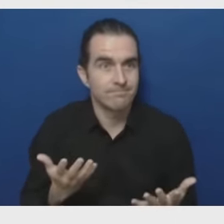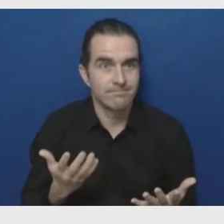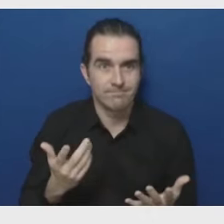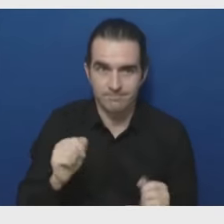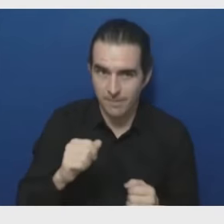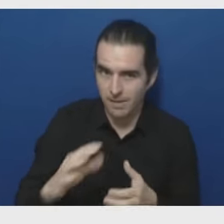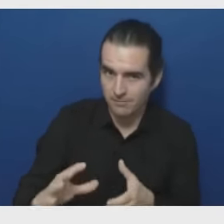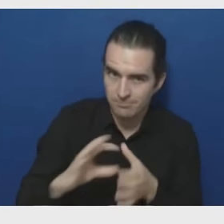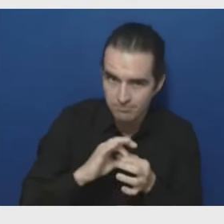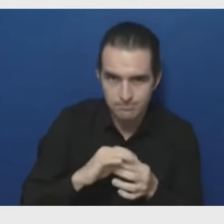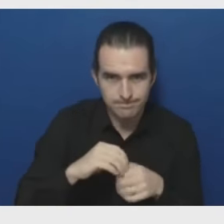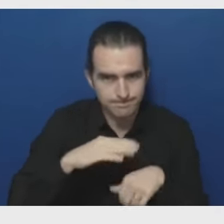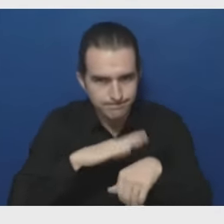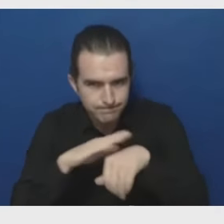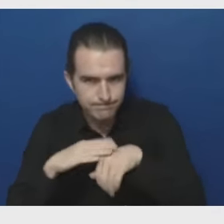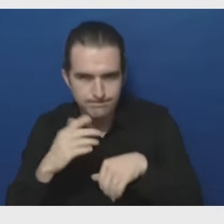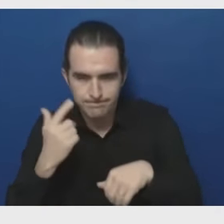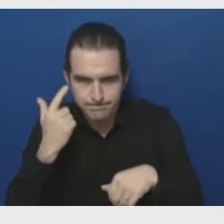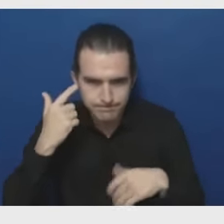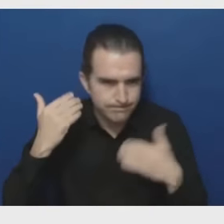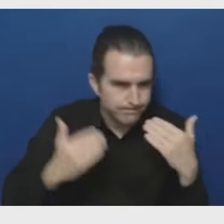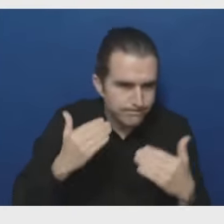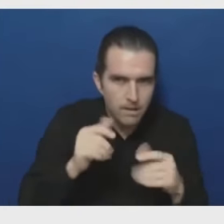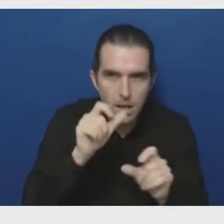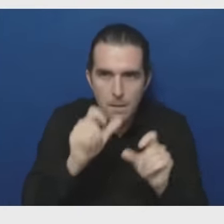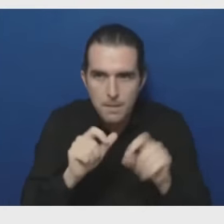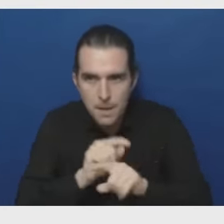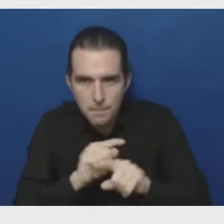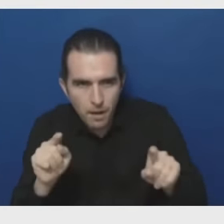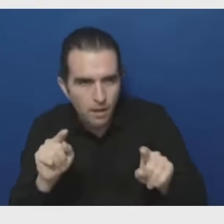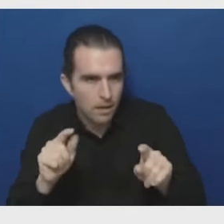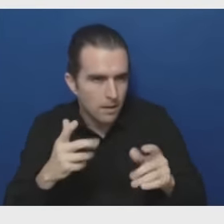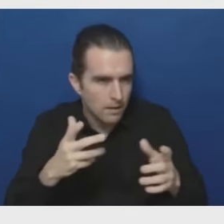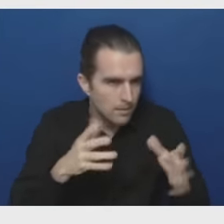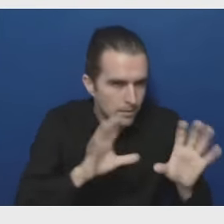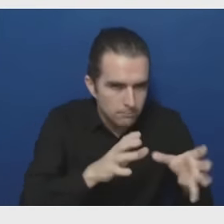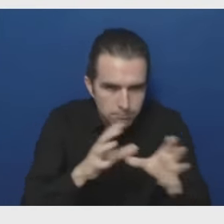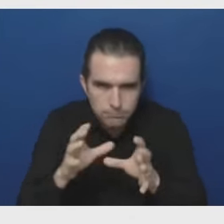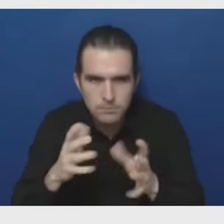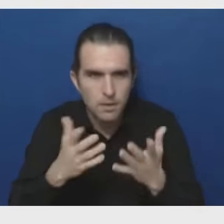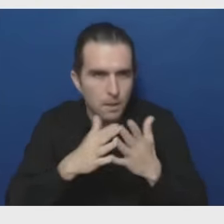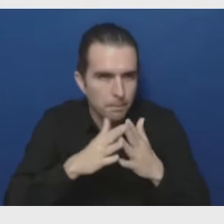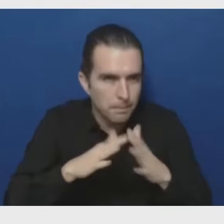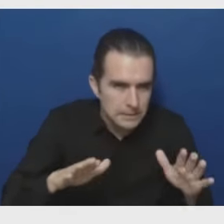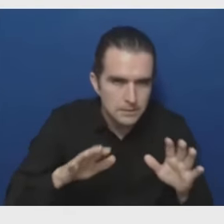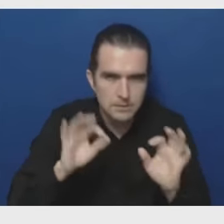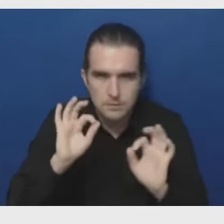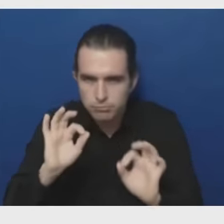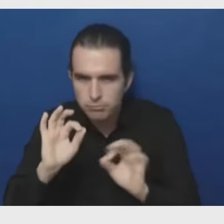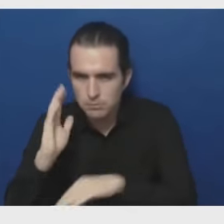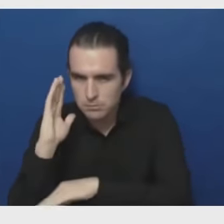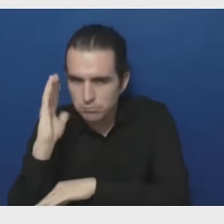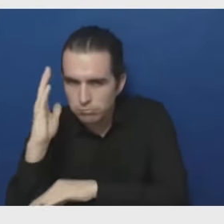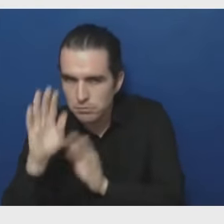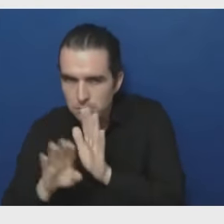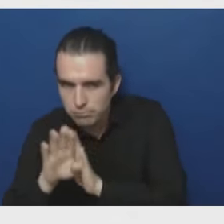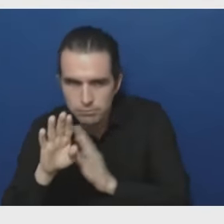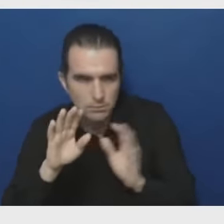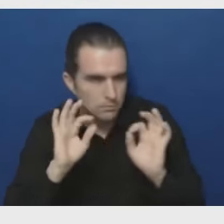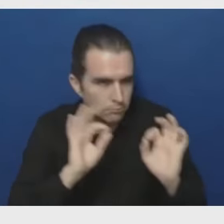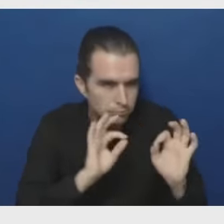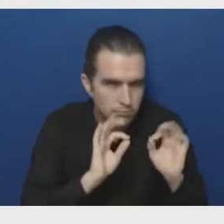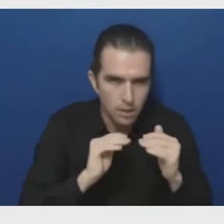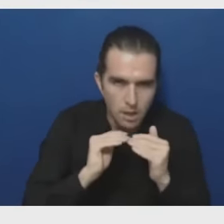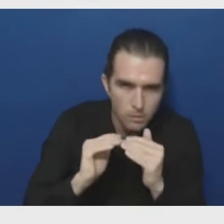stick as we get. So last and not least, I mean, I think it is young people that are going to make this happen. You talked